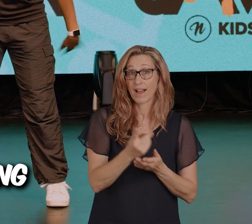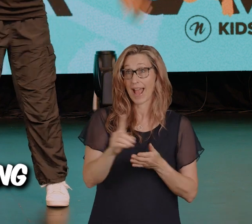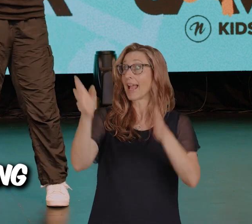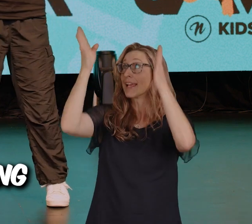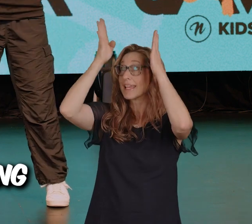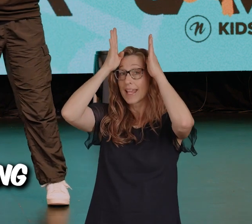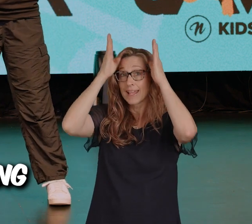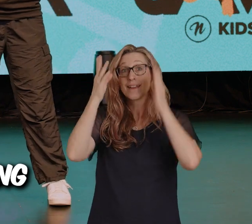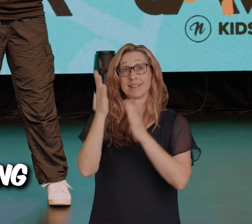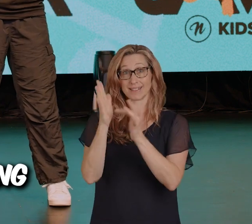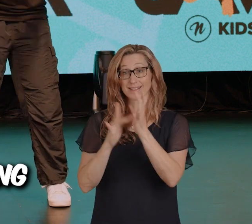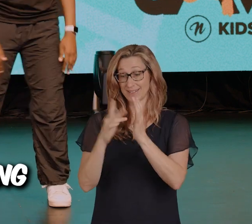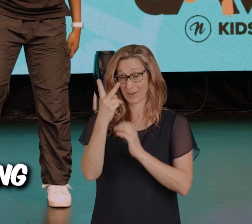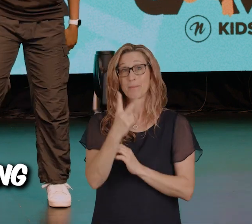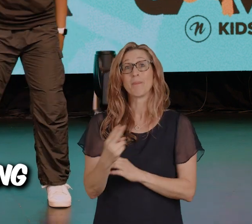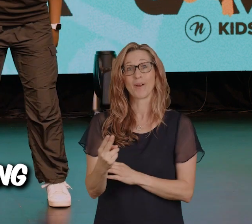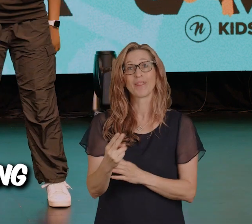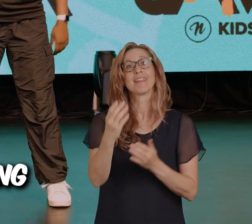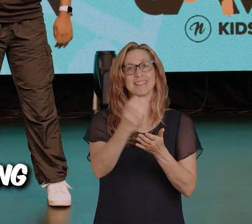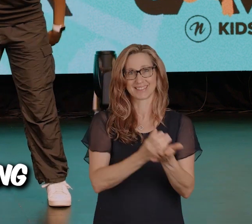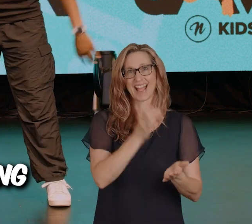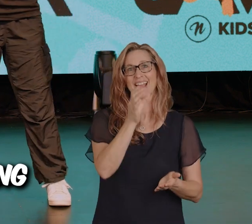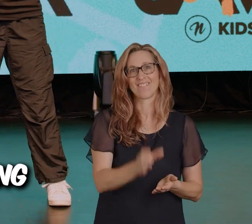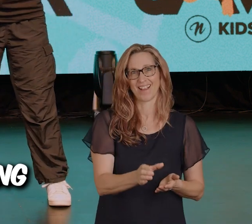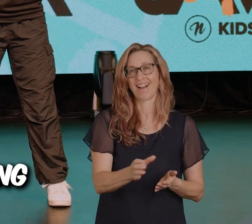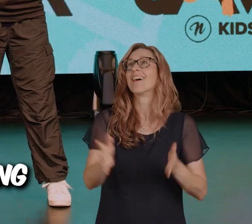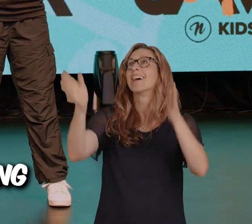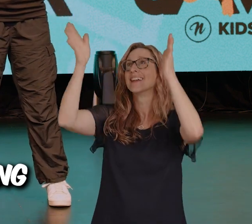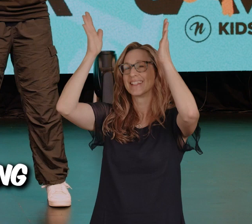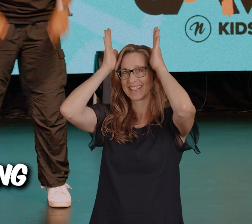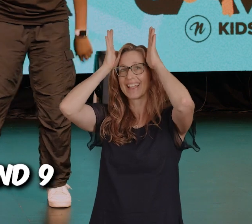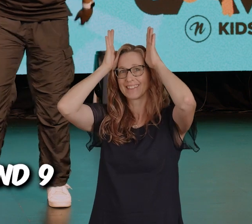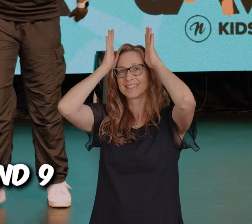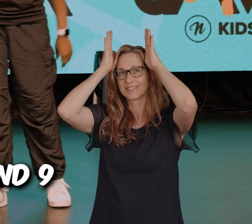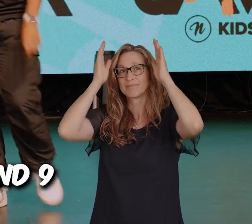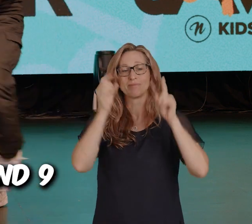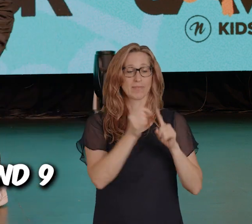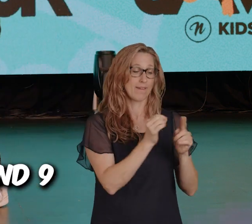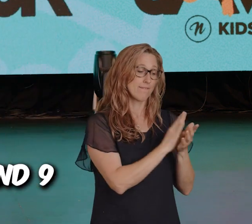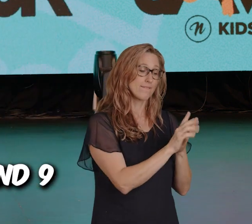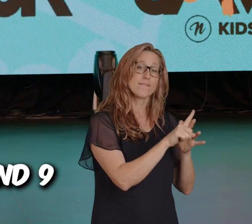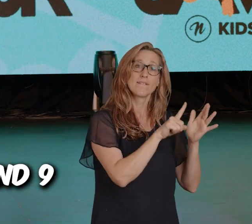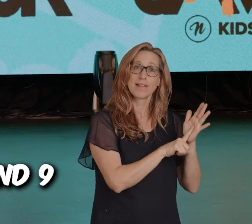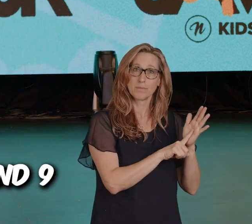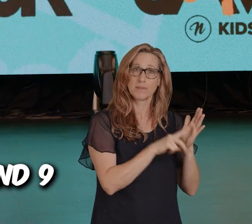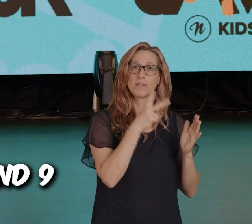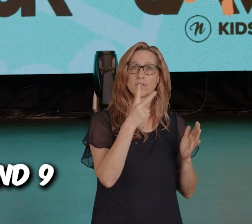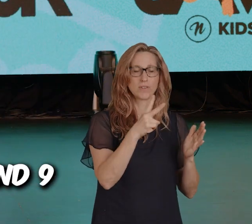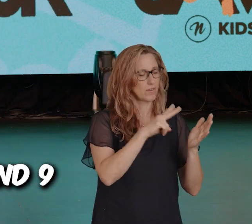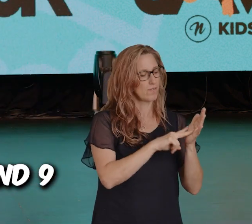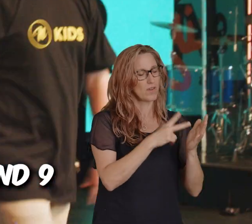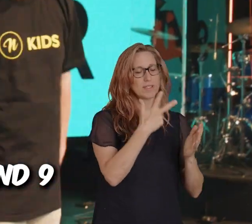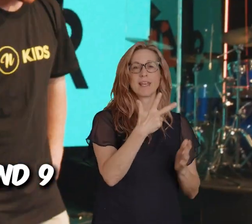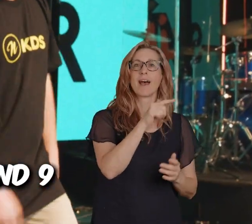Saviour and King. Saviour and King. Philippians 2, 8